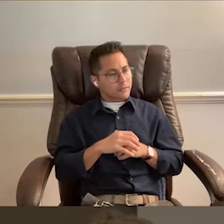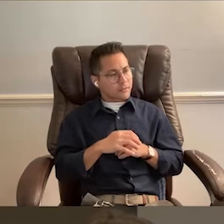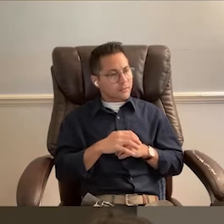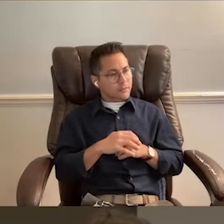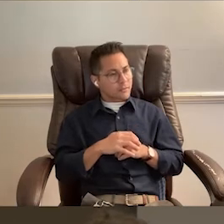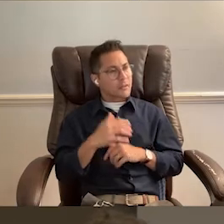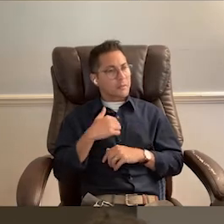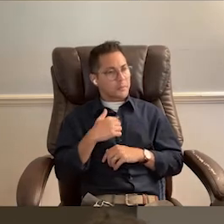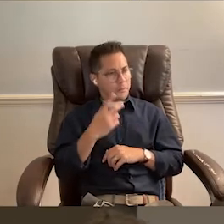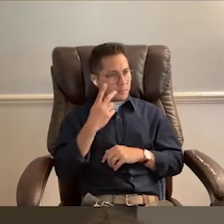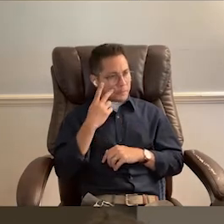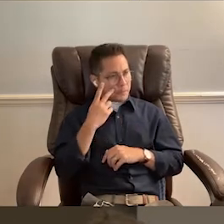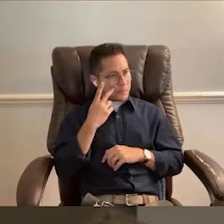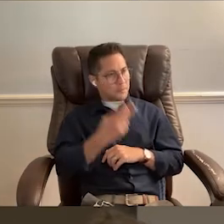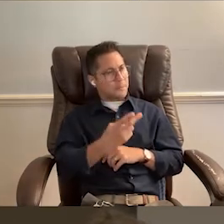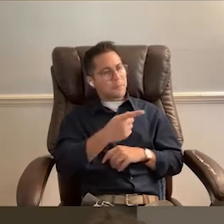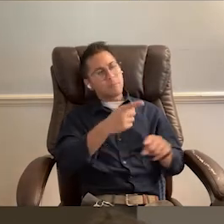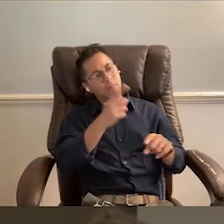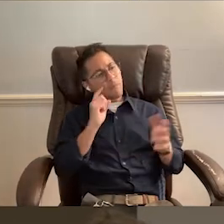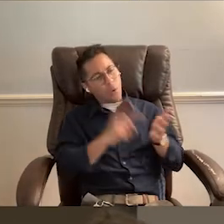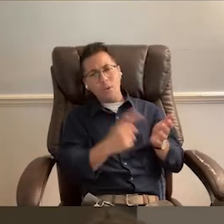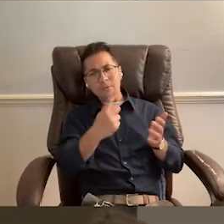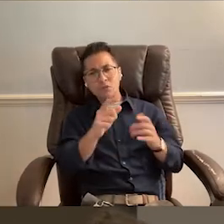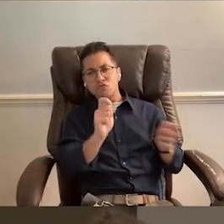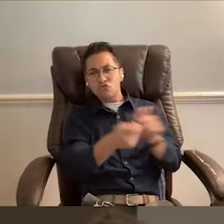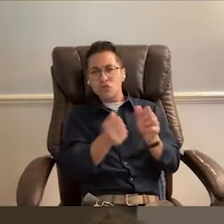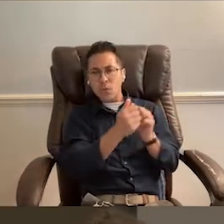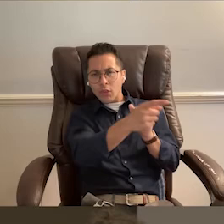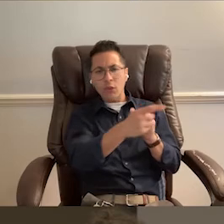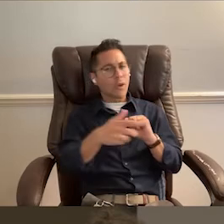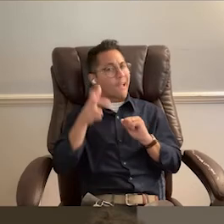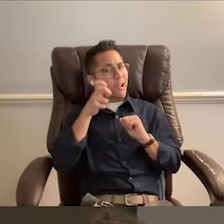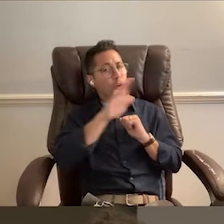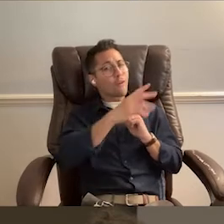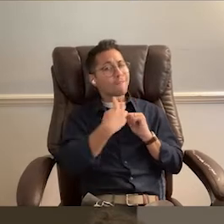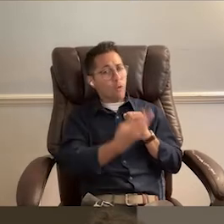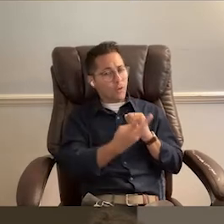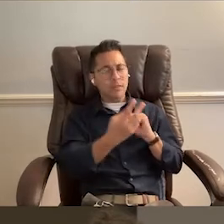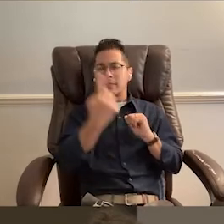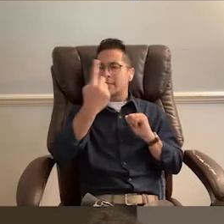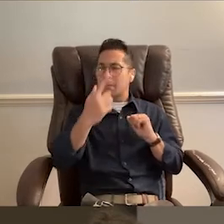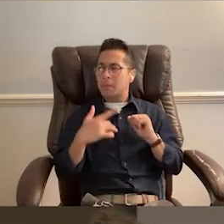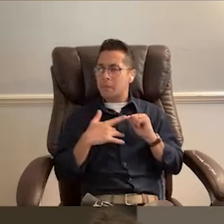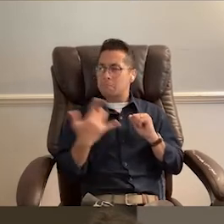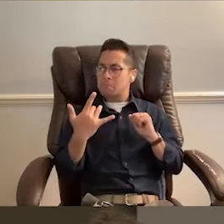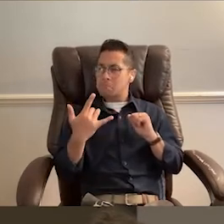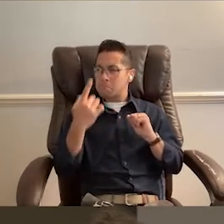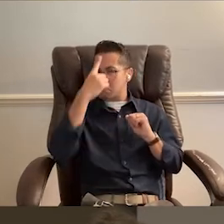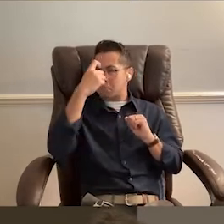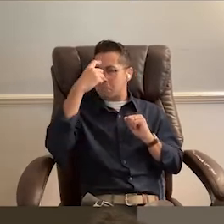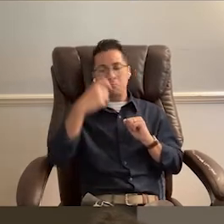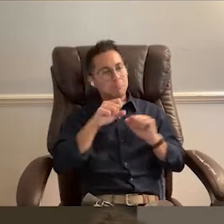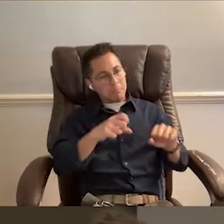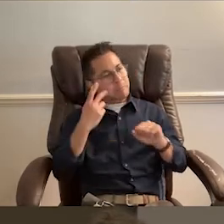so as her parent, sometimes I'd say I see something has changed in you. I